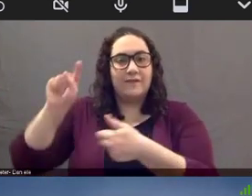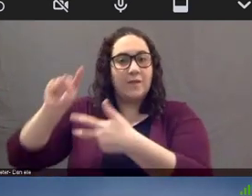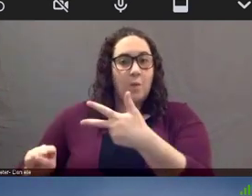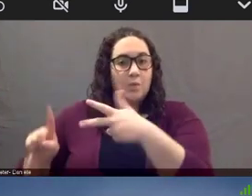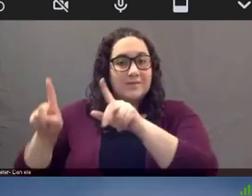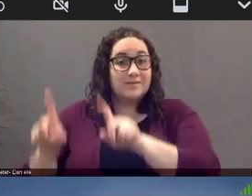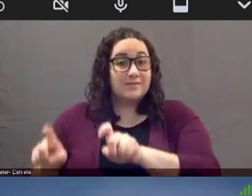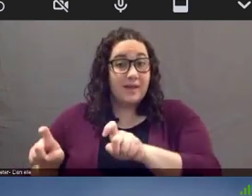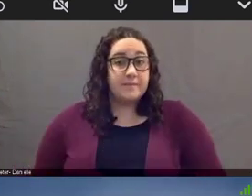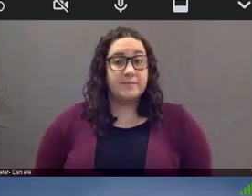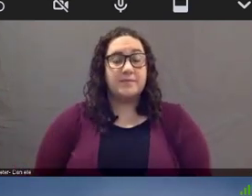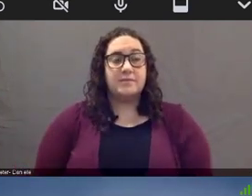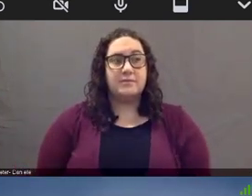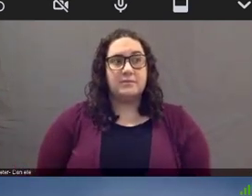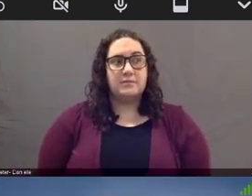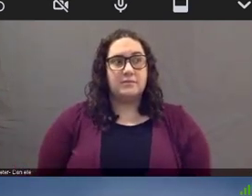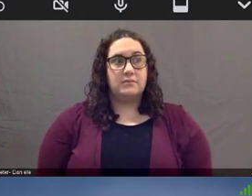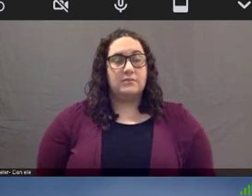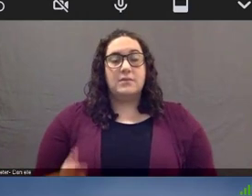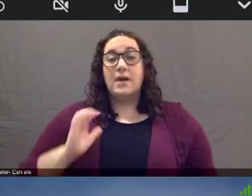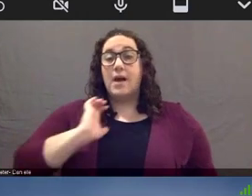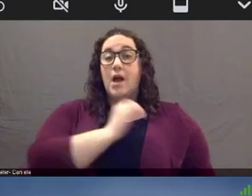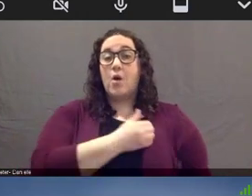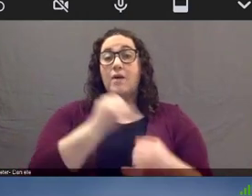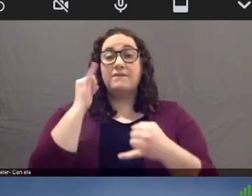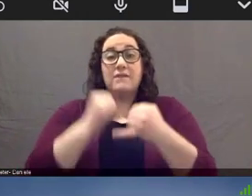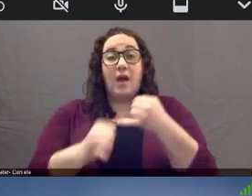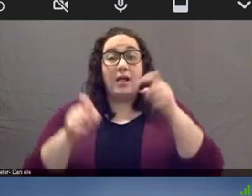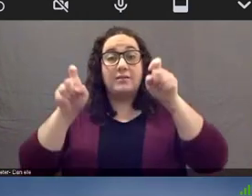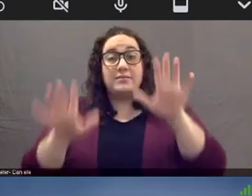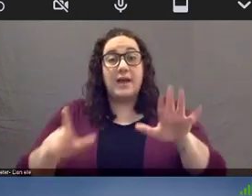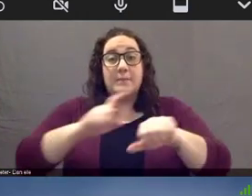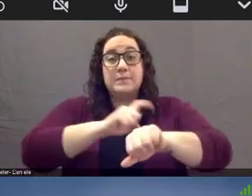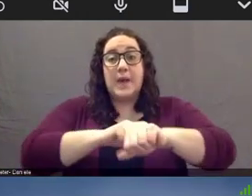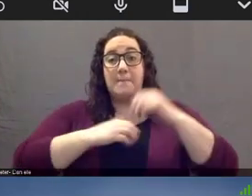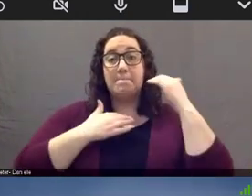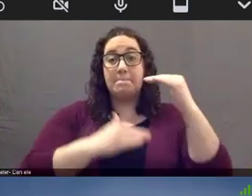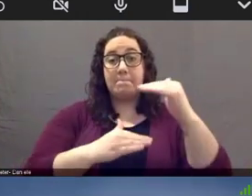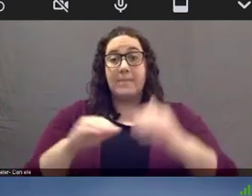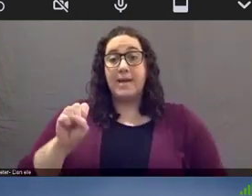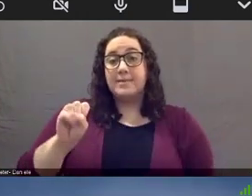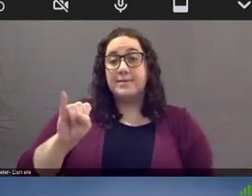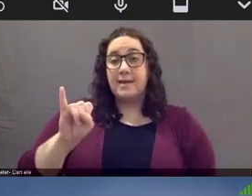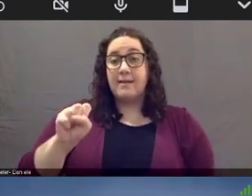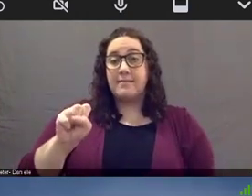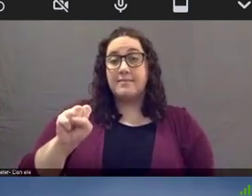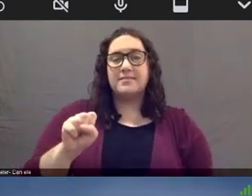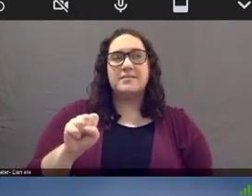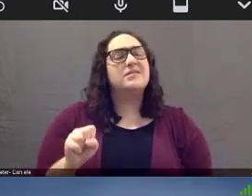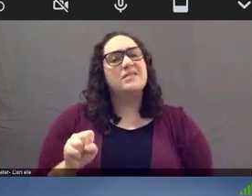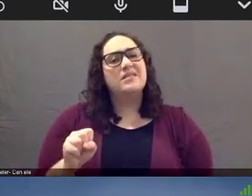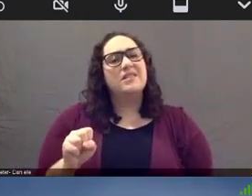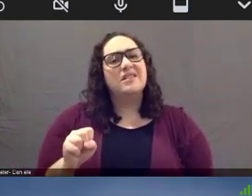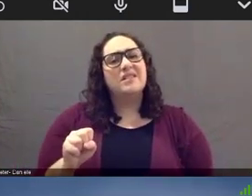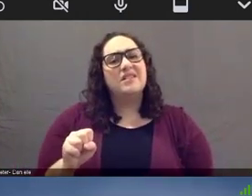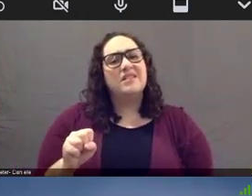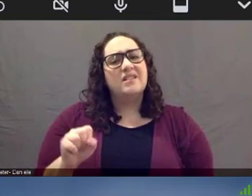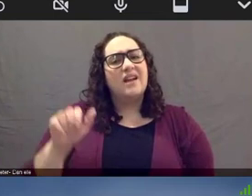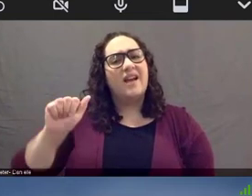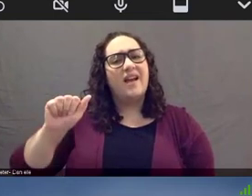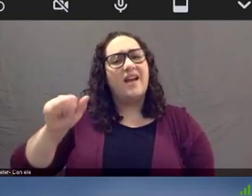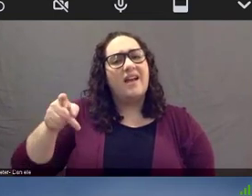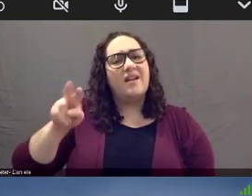beginning of the period, so our exam on SIS is scheduled for, I believe, April the 30th